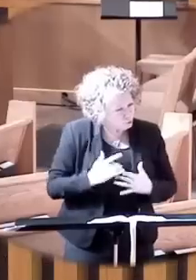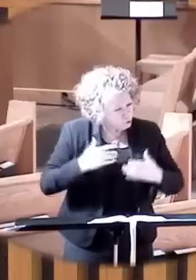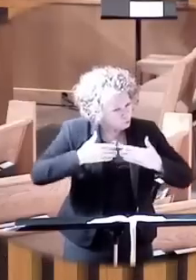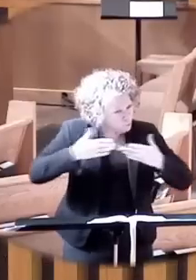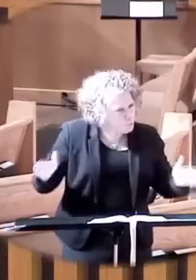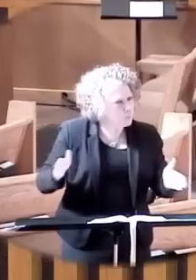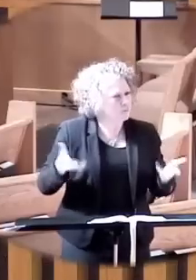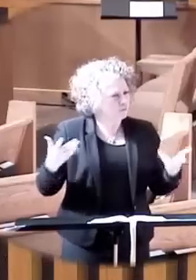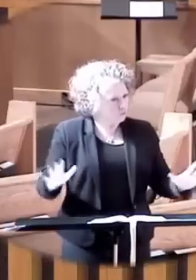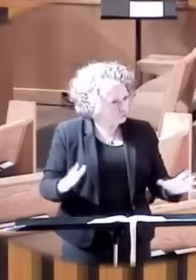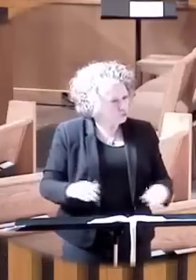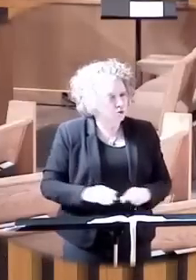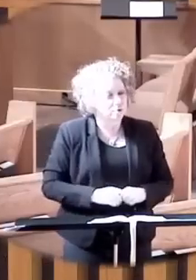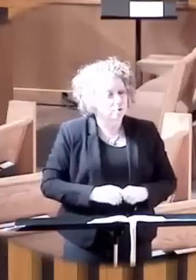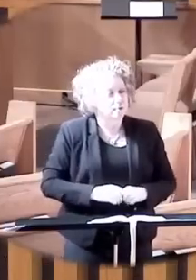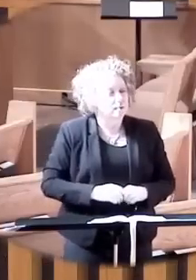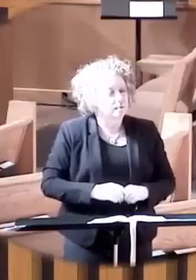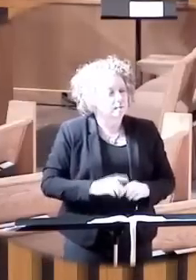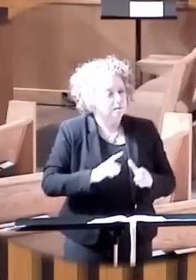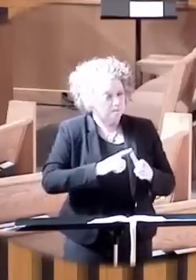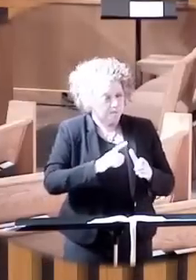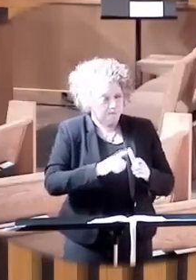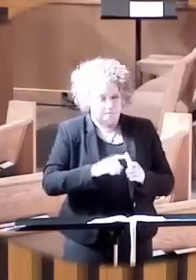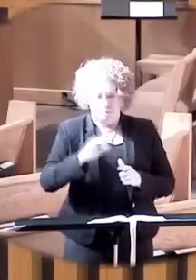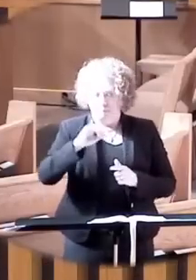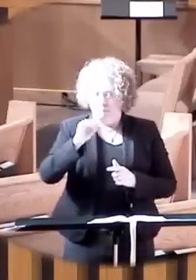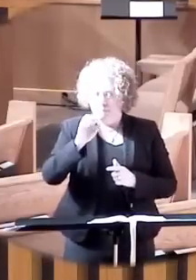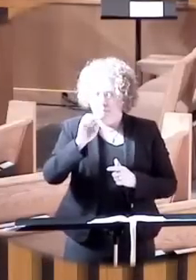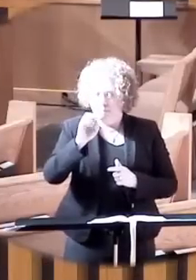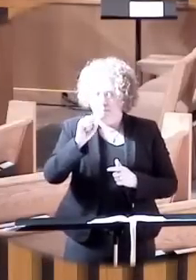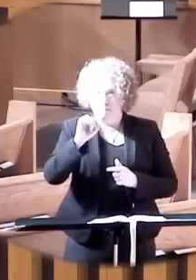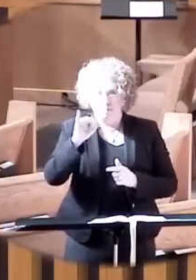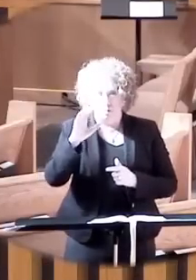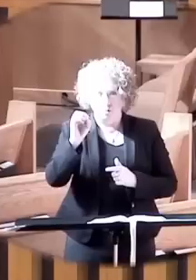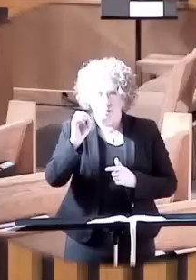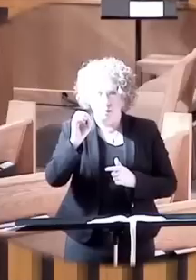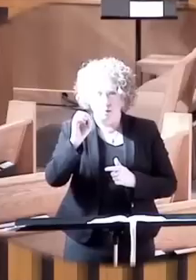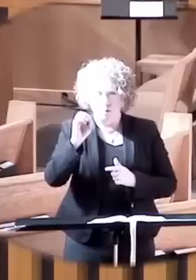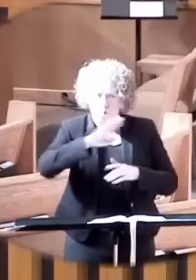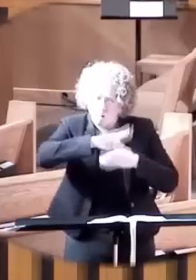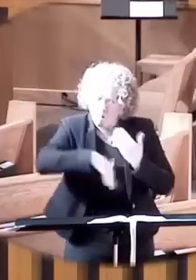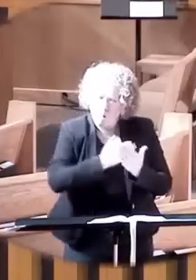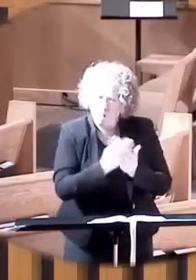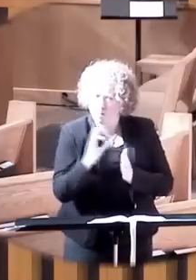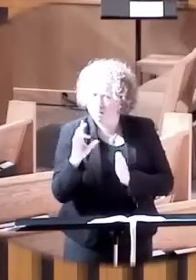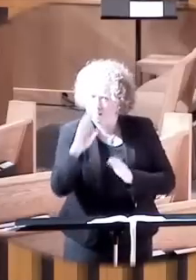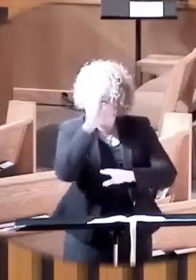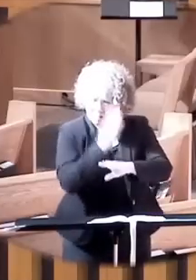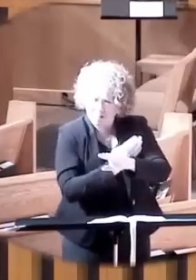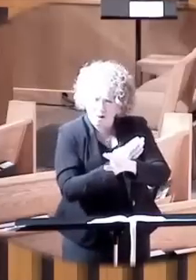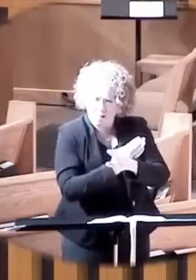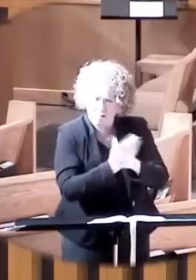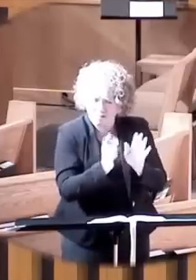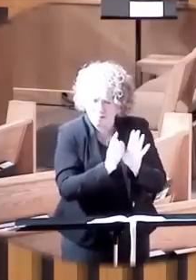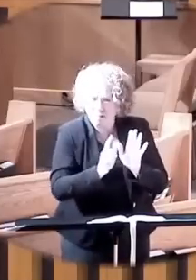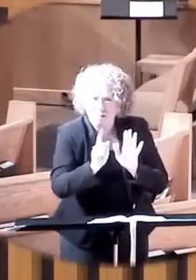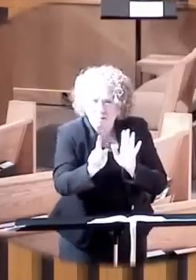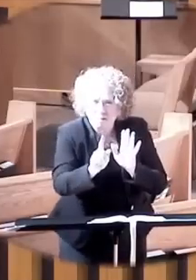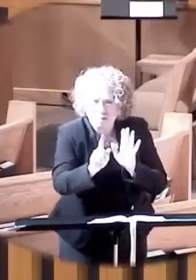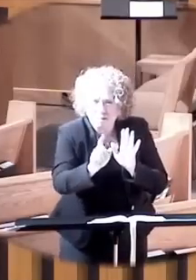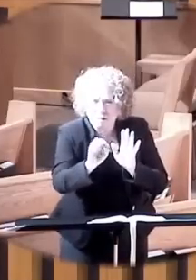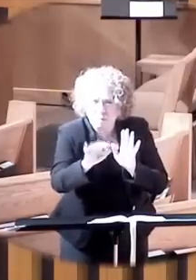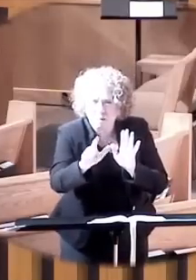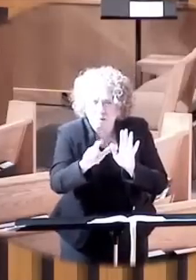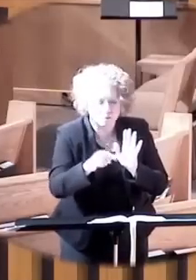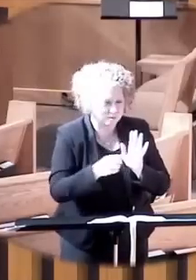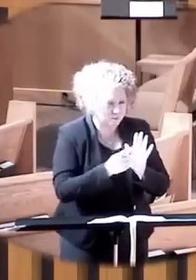same way, Jesse presented seven sons before Samuel. But Samuel said to Jesse, The